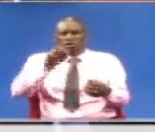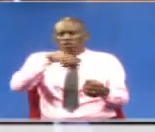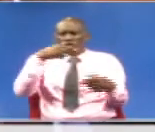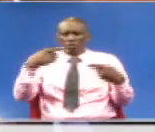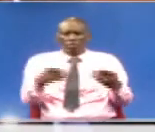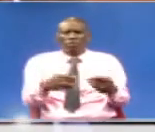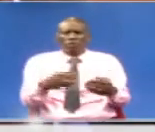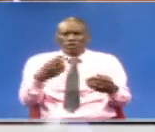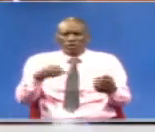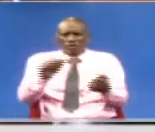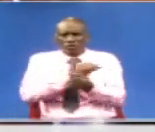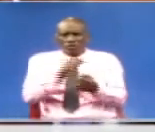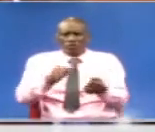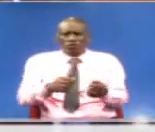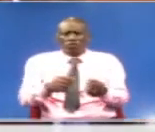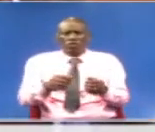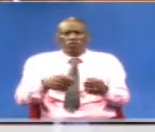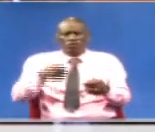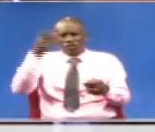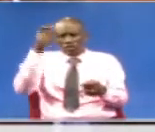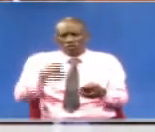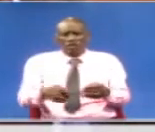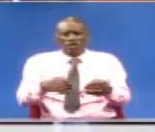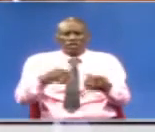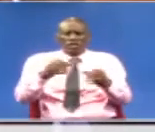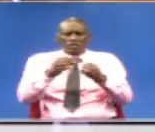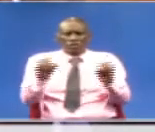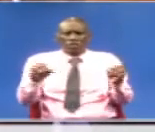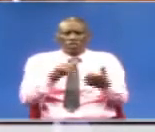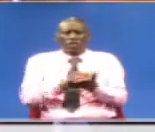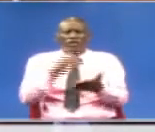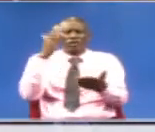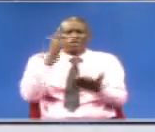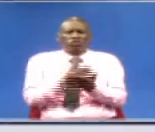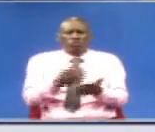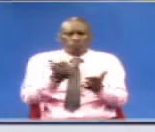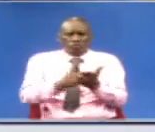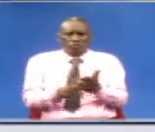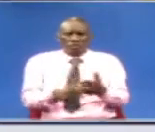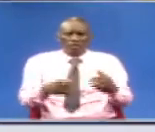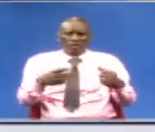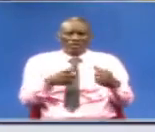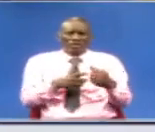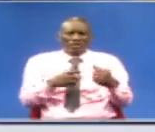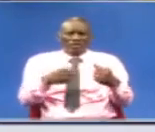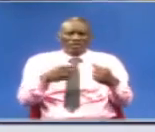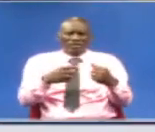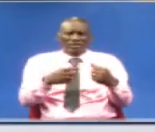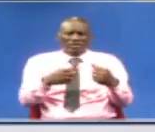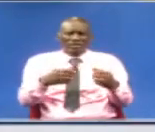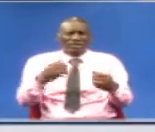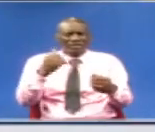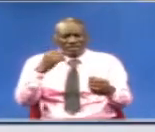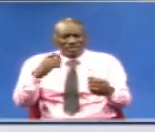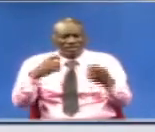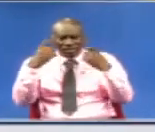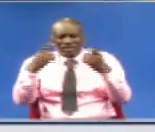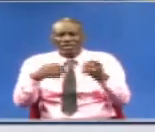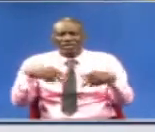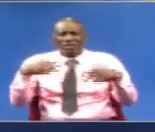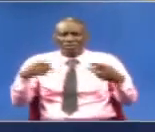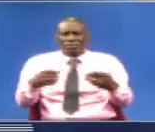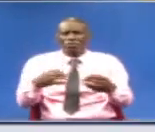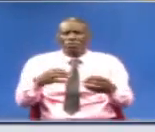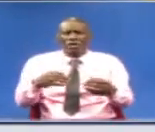your journey to justice. Impunity, that's the true disease. Sick sins, sins of people who think they are slick